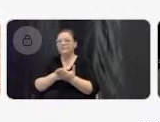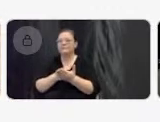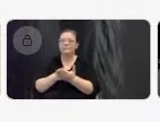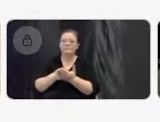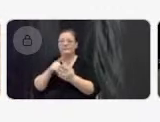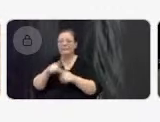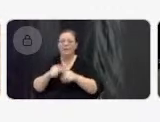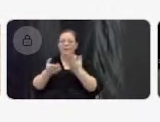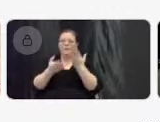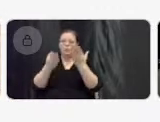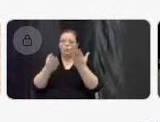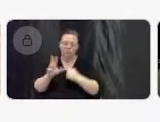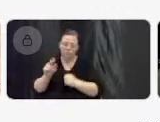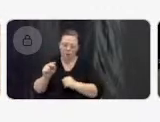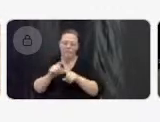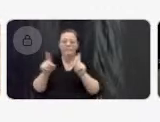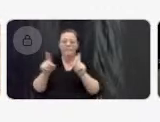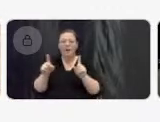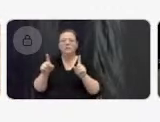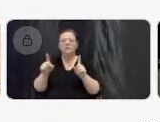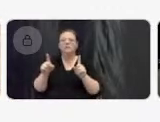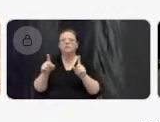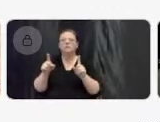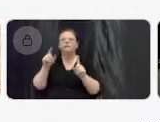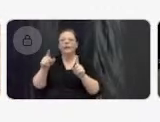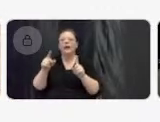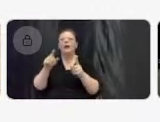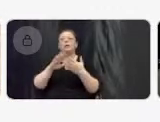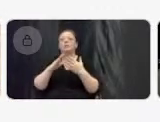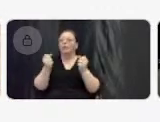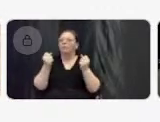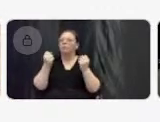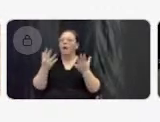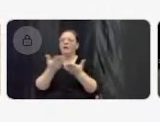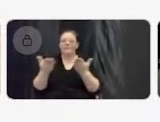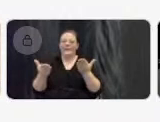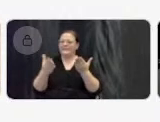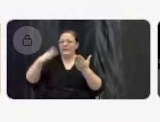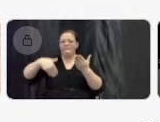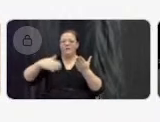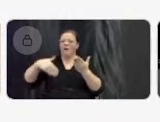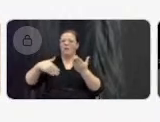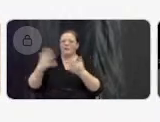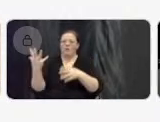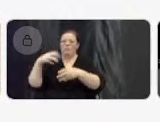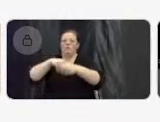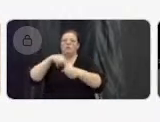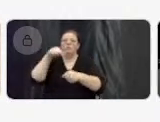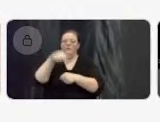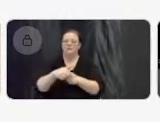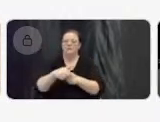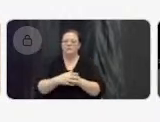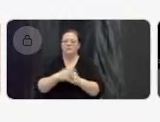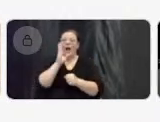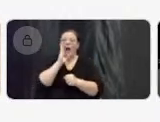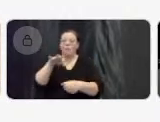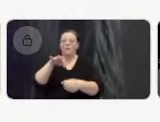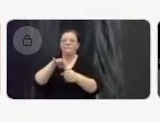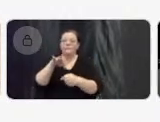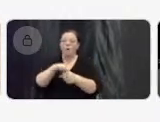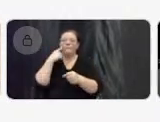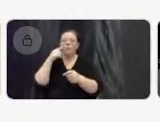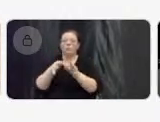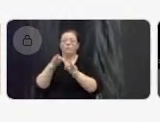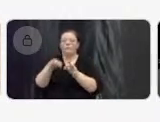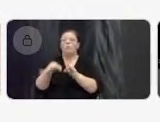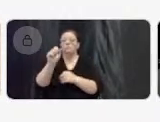is. But it seems to me there's a whole bunch of tentacles that haven't been tied up into this thing. I would vote in a heartbeat for a deferral,